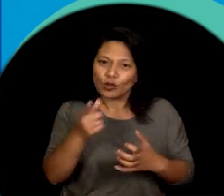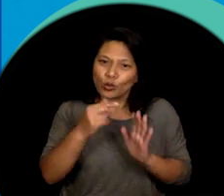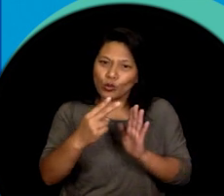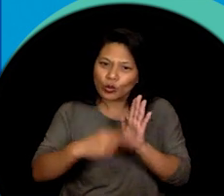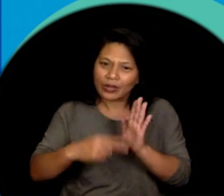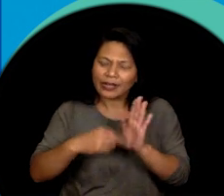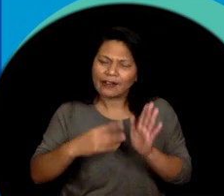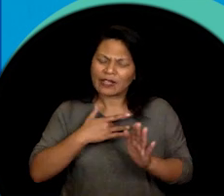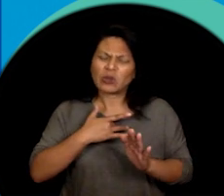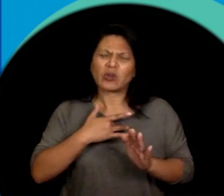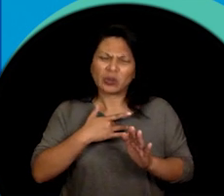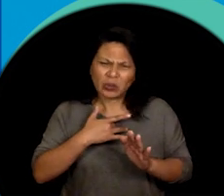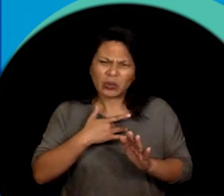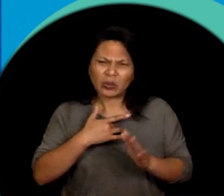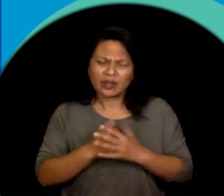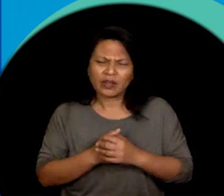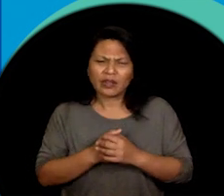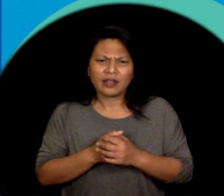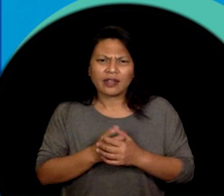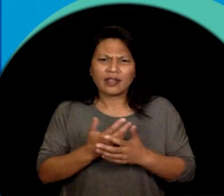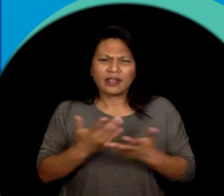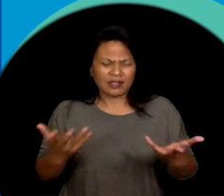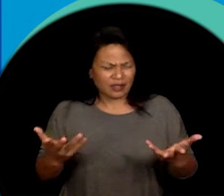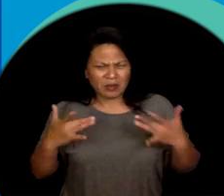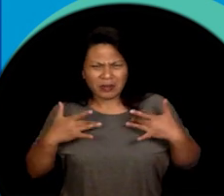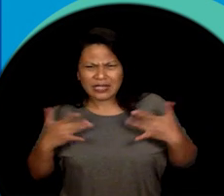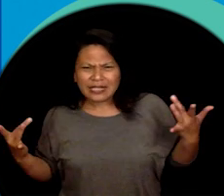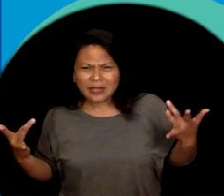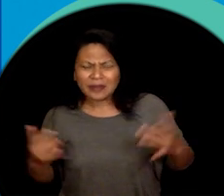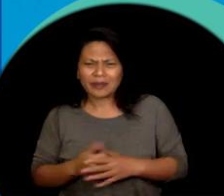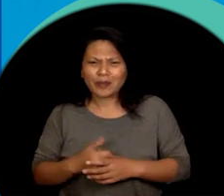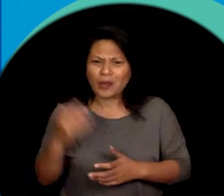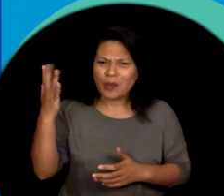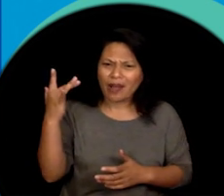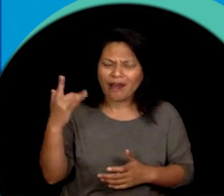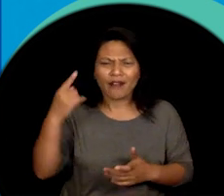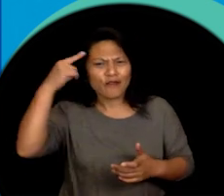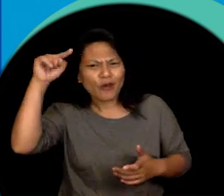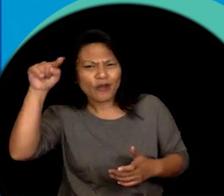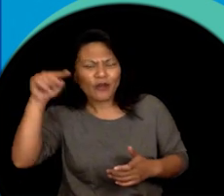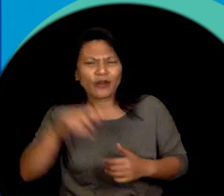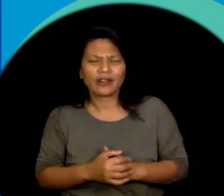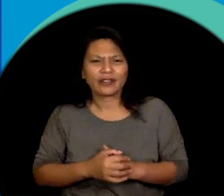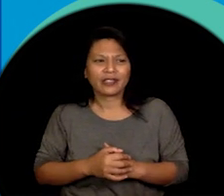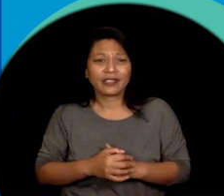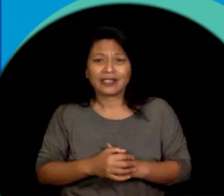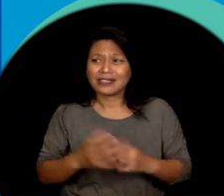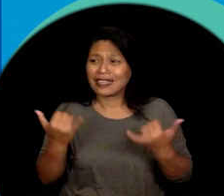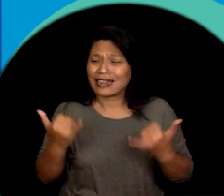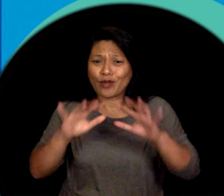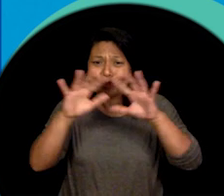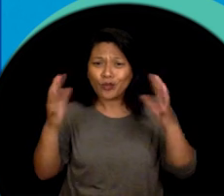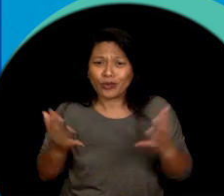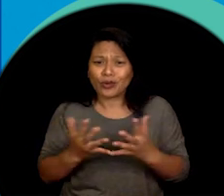of distress, that undercurrent of kind of, you know, what in the world is going on? We